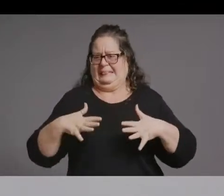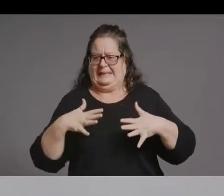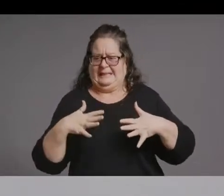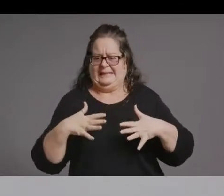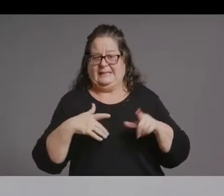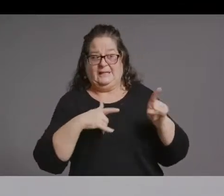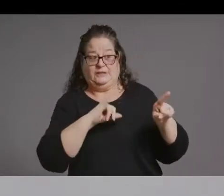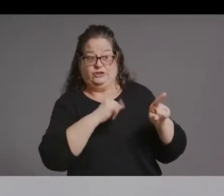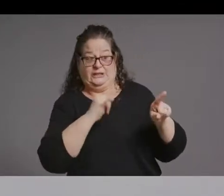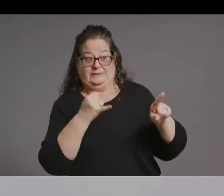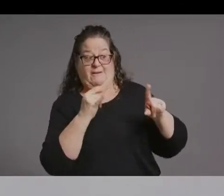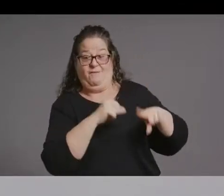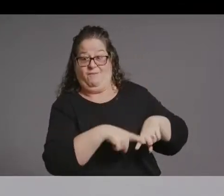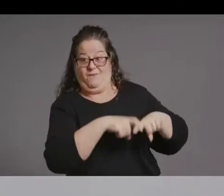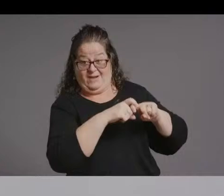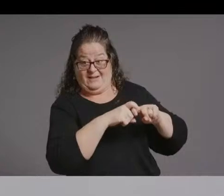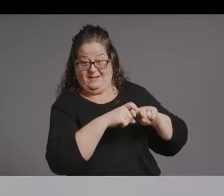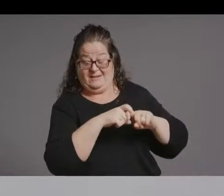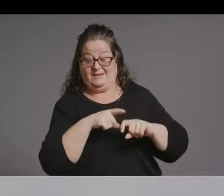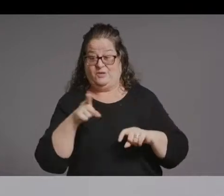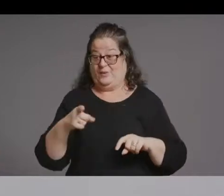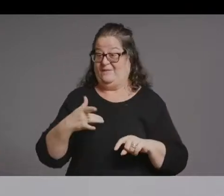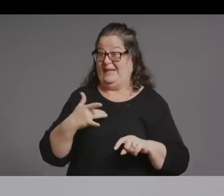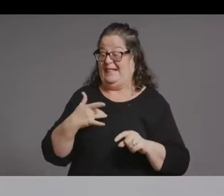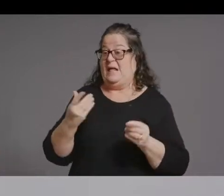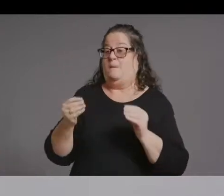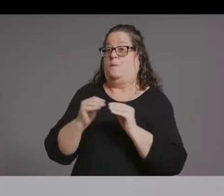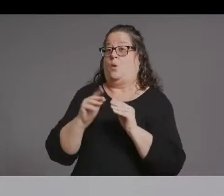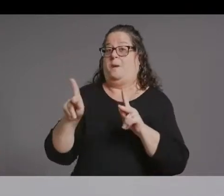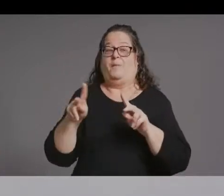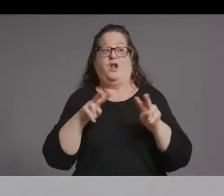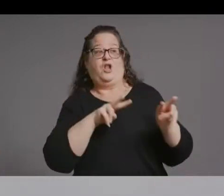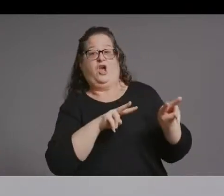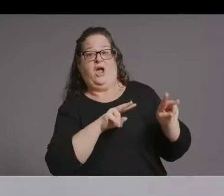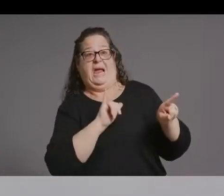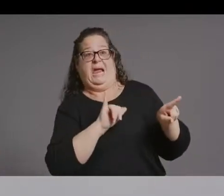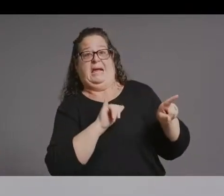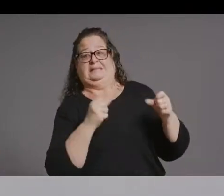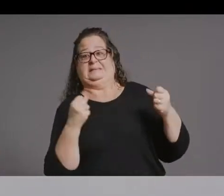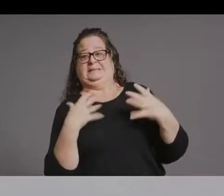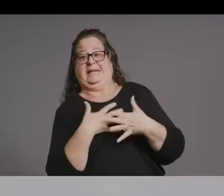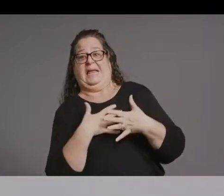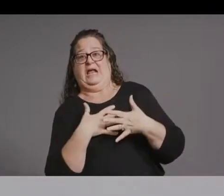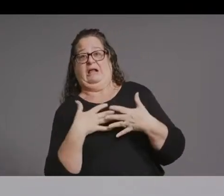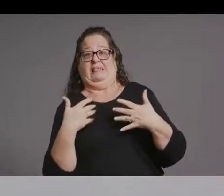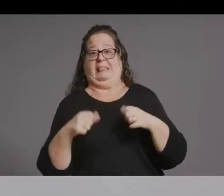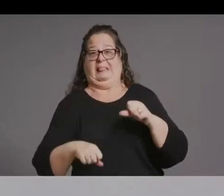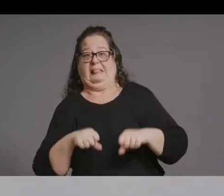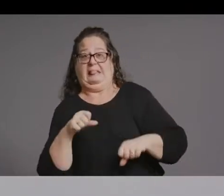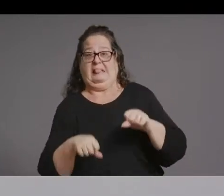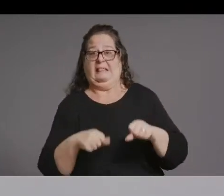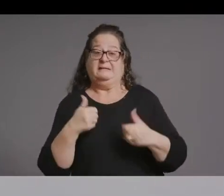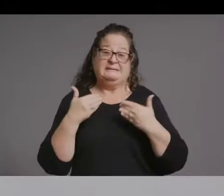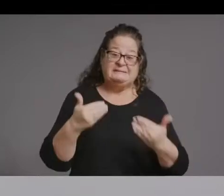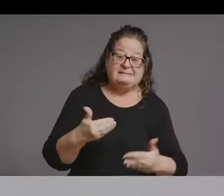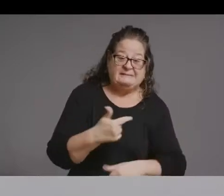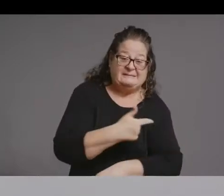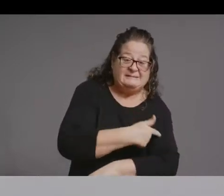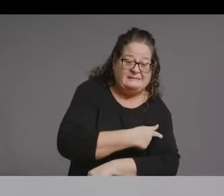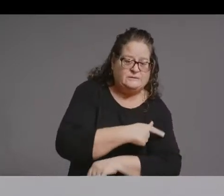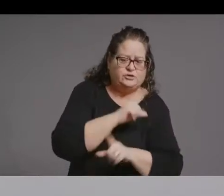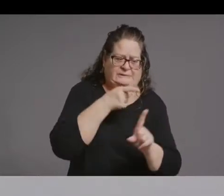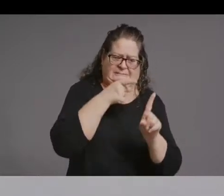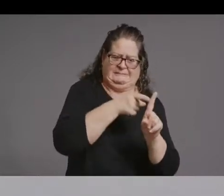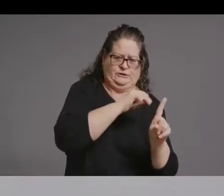that? And what are you doing moving forward specifically for that? And also not just for J&J, but do you think it also affected the other